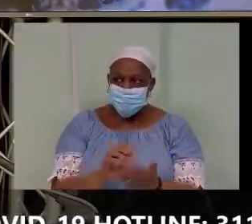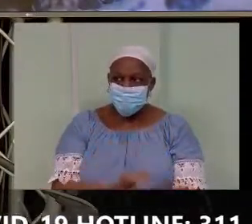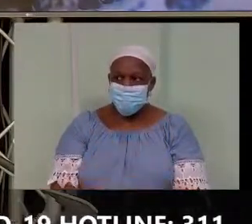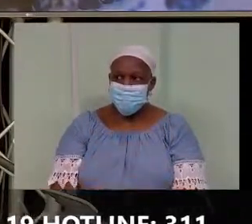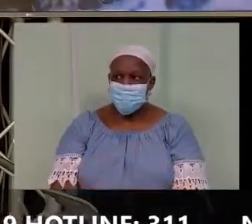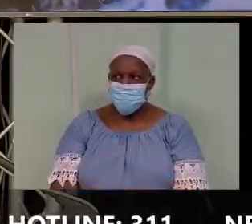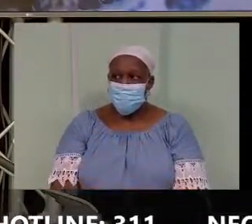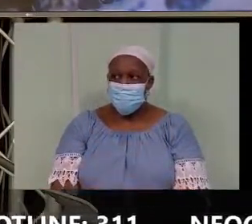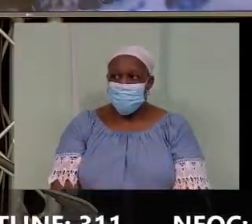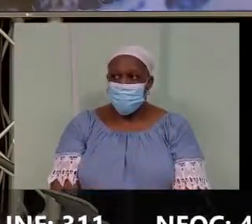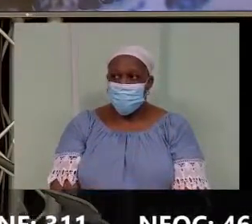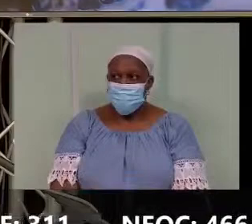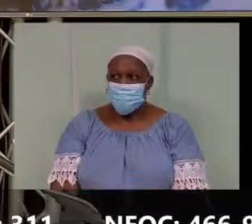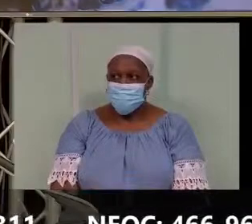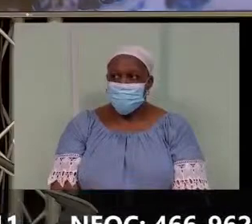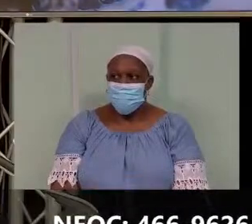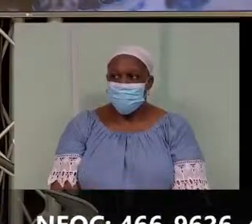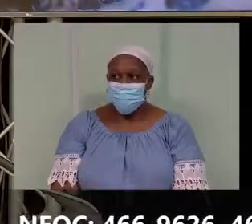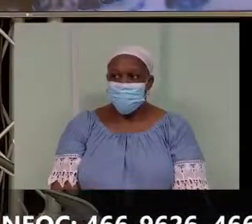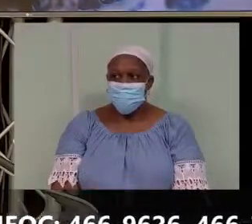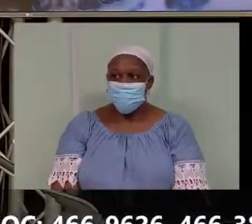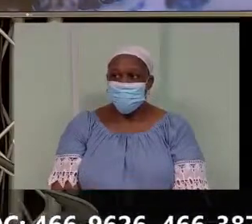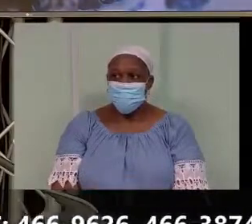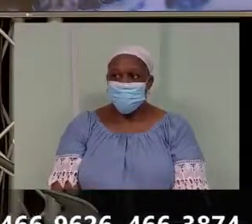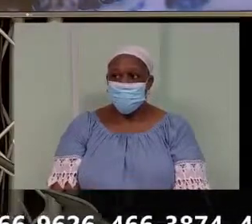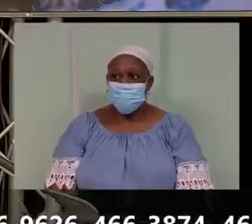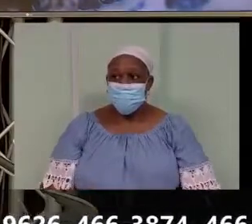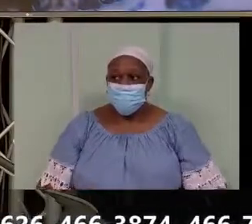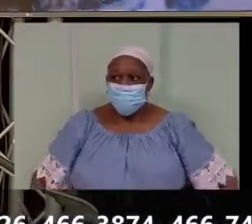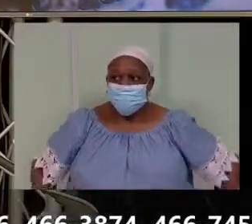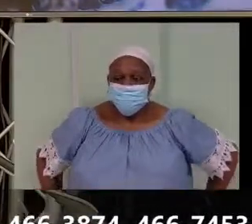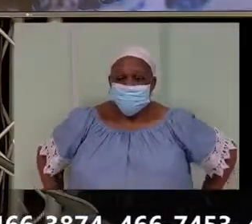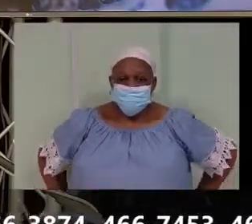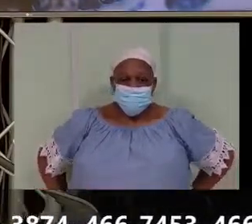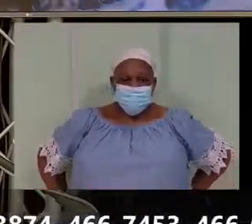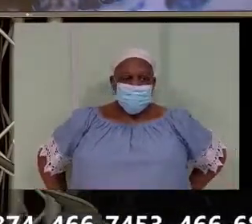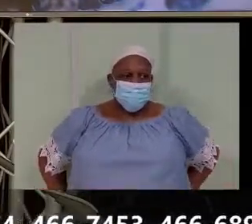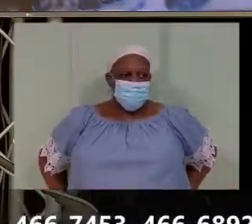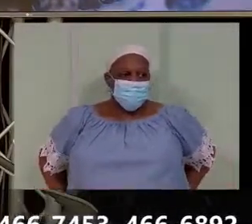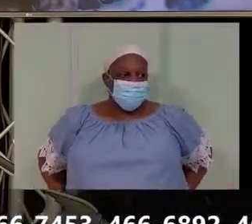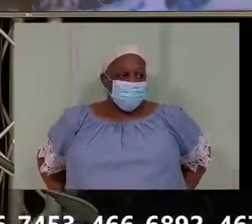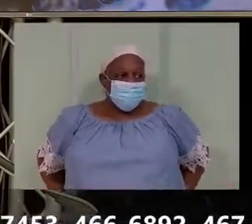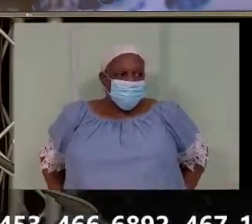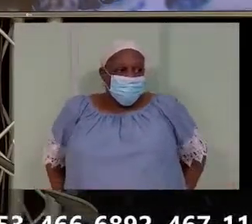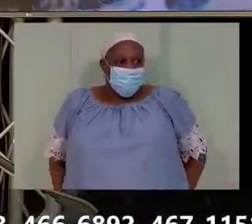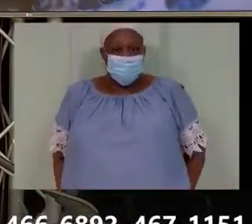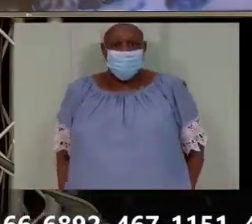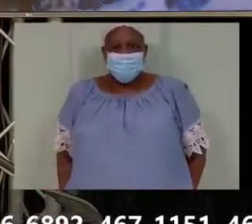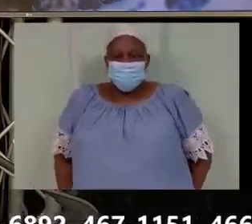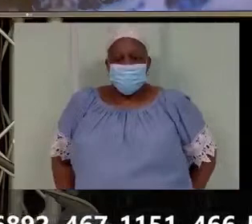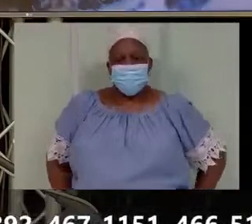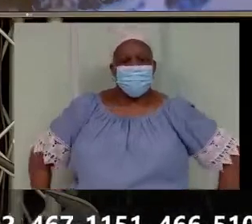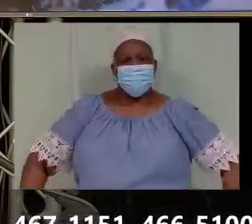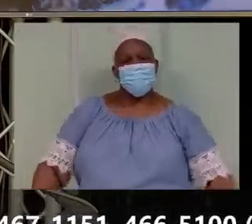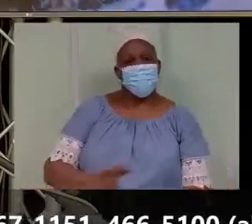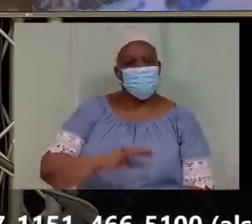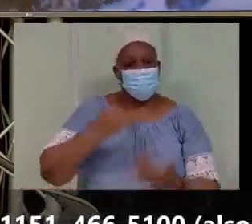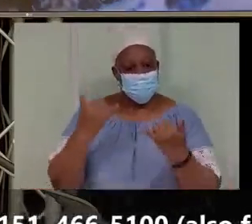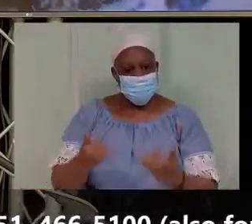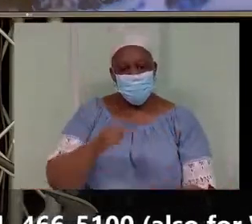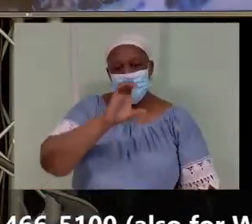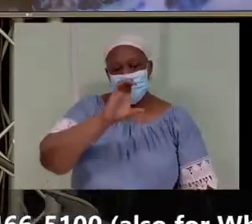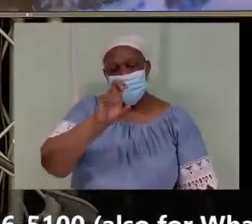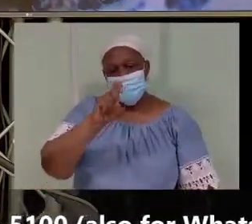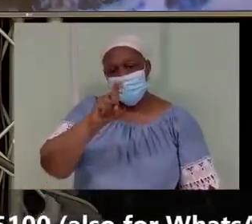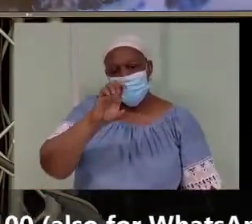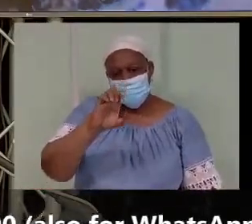actually pushing towards, and so with this opportunity, they have said that one of the conditions under which we can